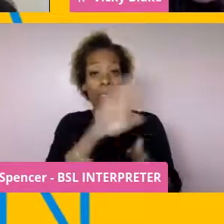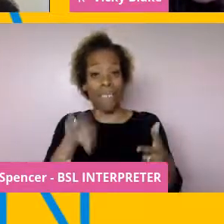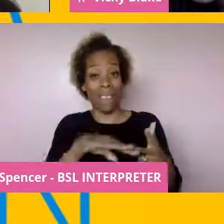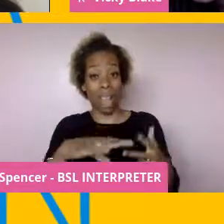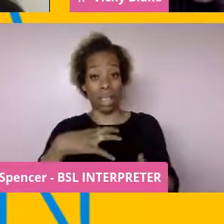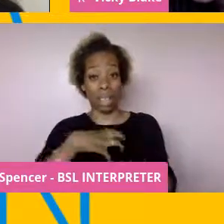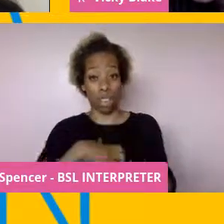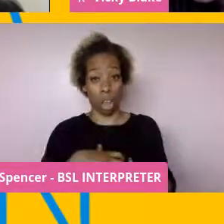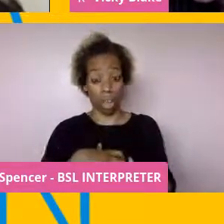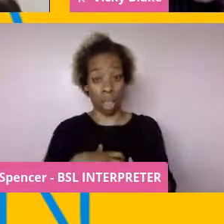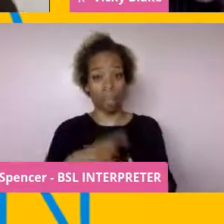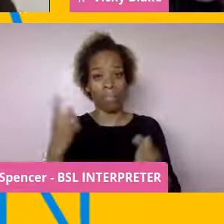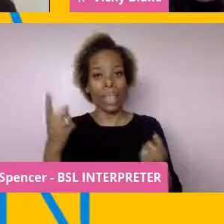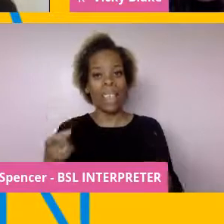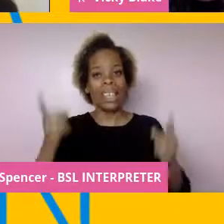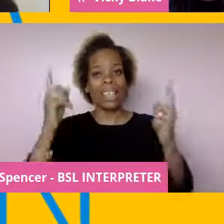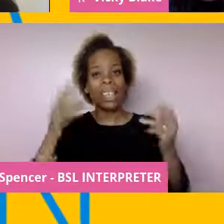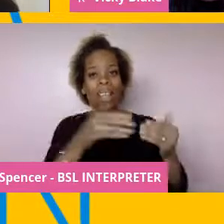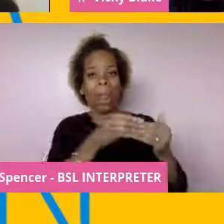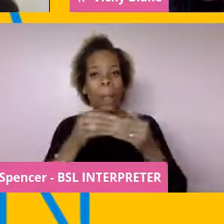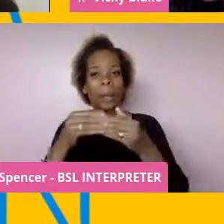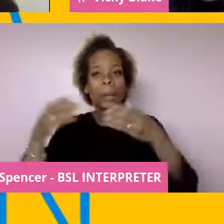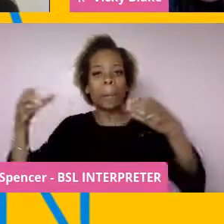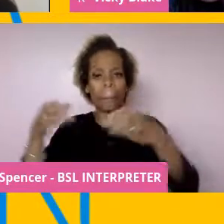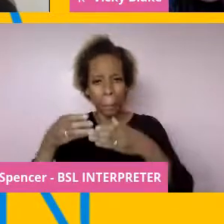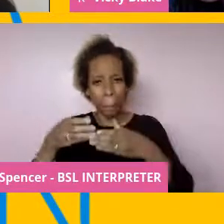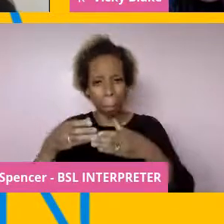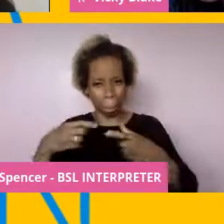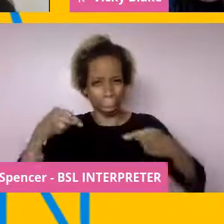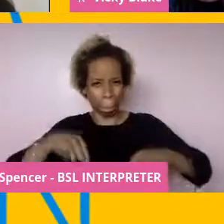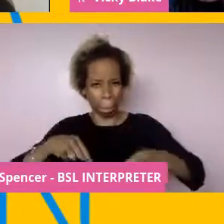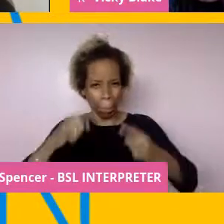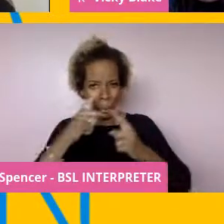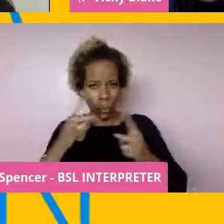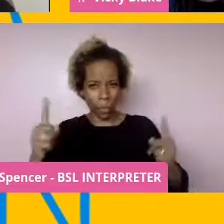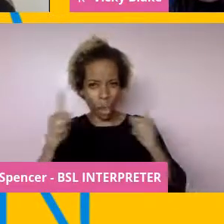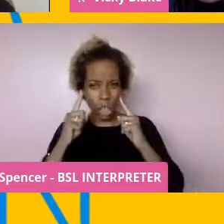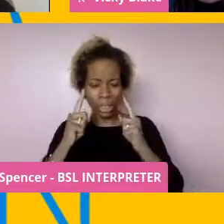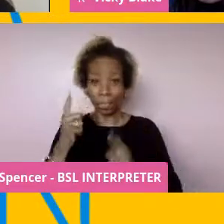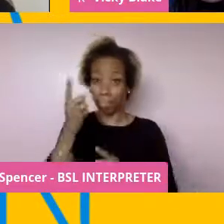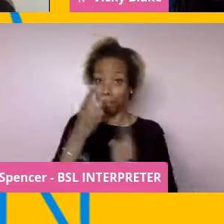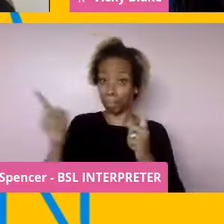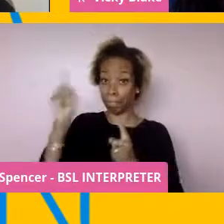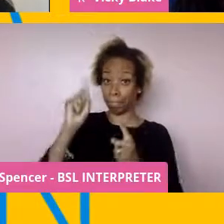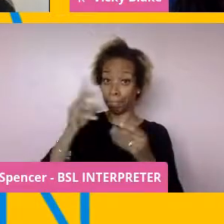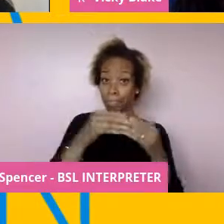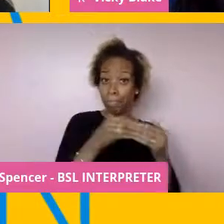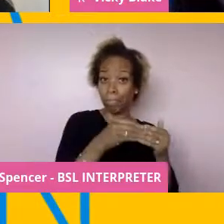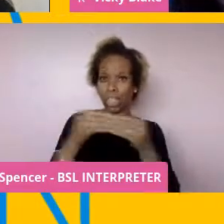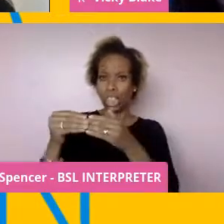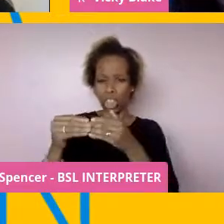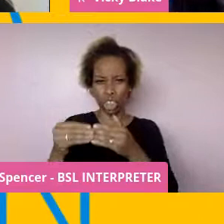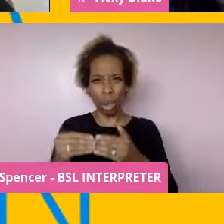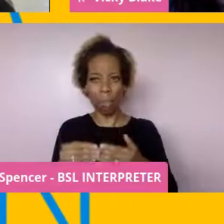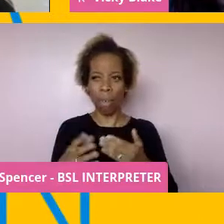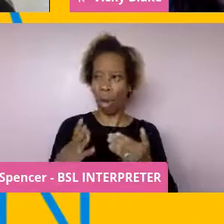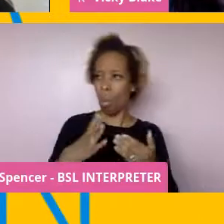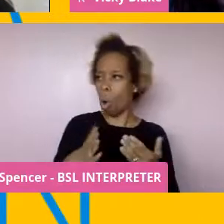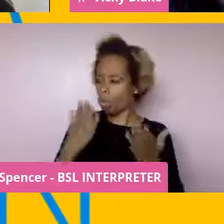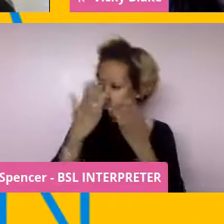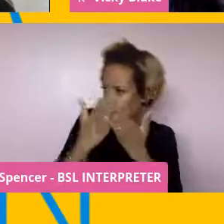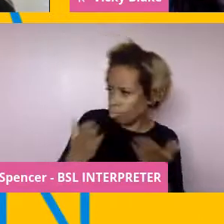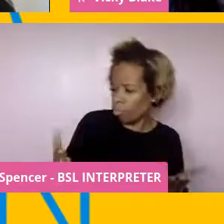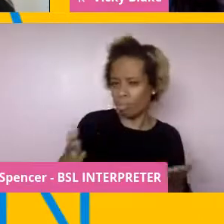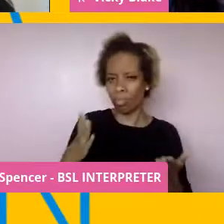and I'm sure every institution is similar, where your leadership likes to see themselves as local dignitaries and likes to see themselves as